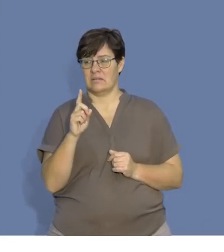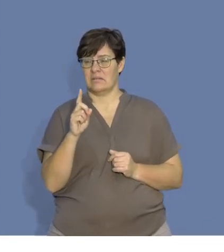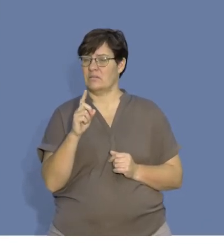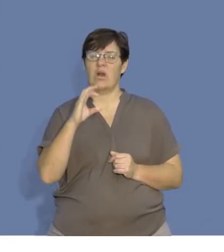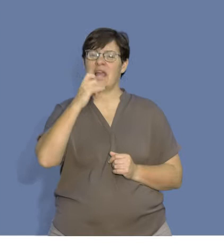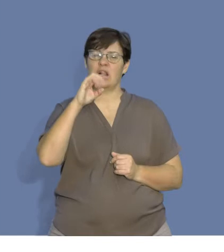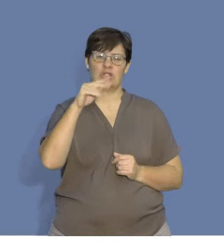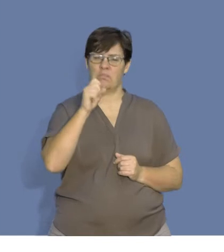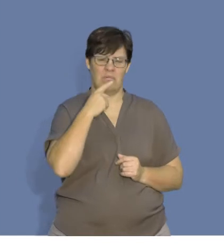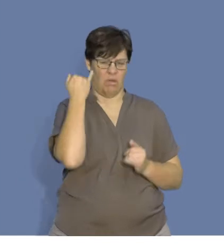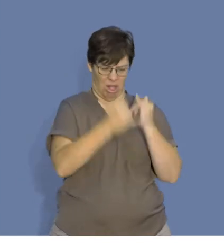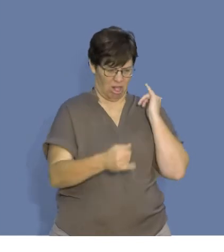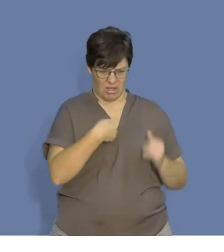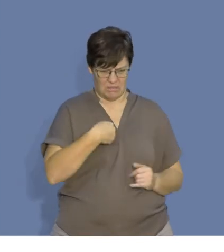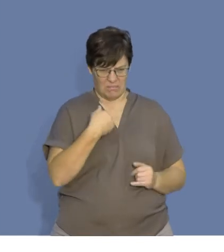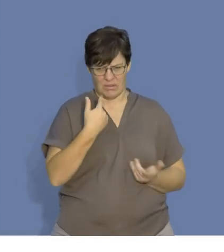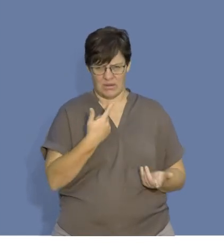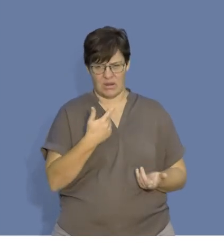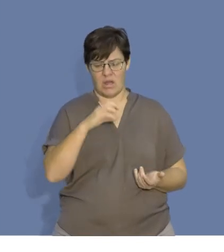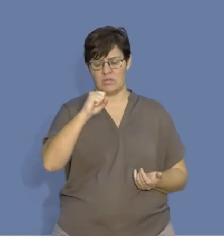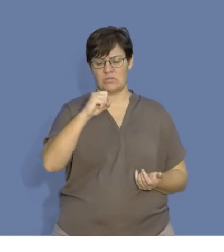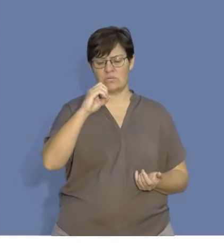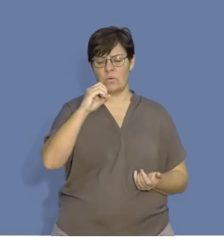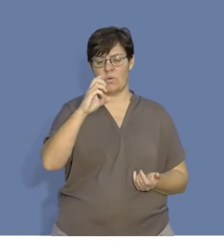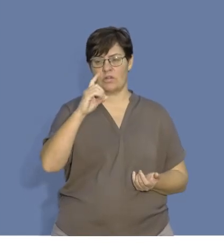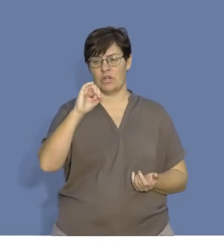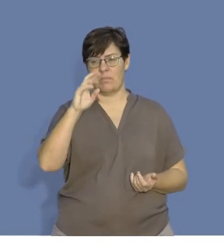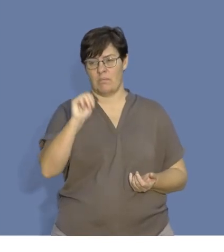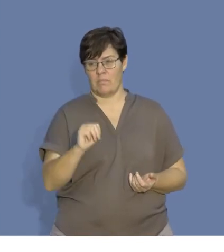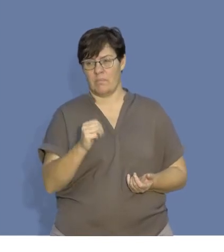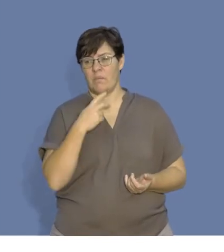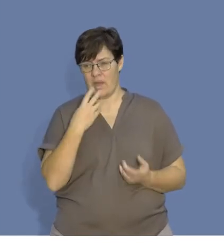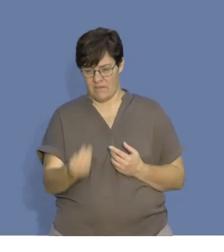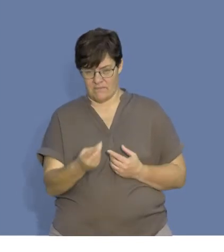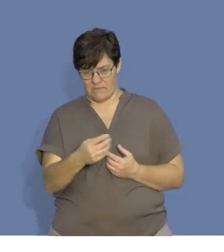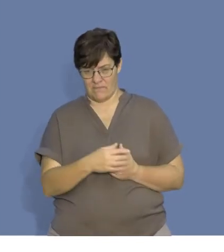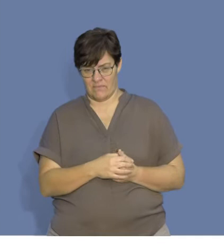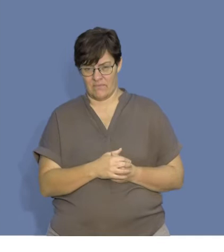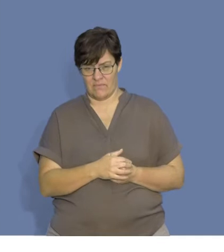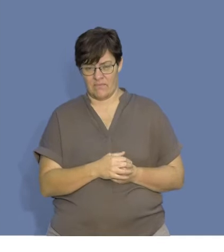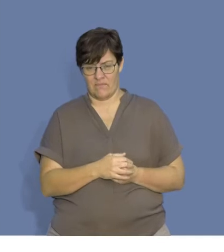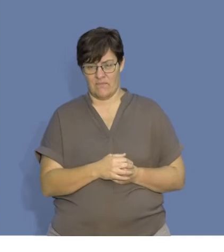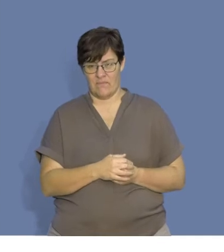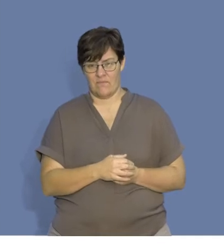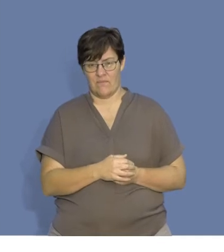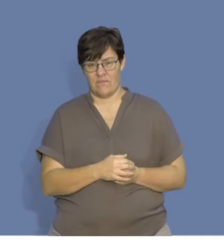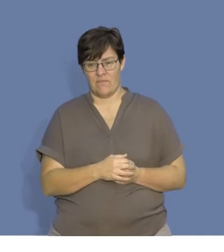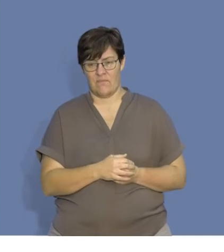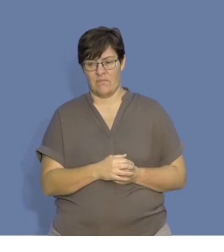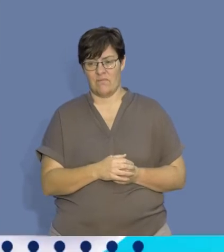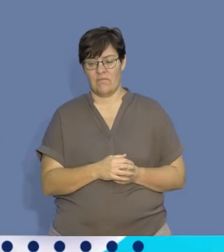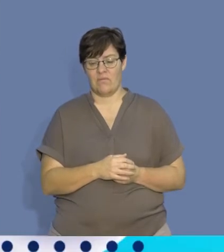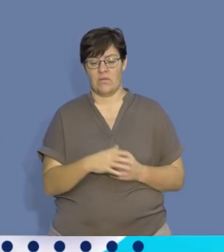sorry, not copper. What am I talking about? There's sodium. Sodium, we got a current. So every